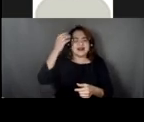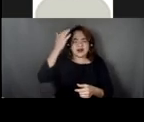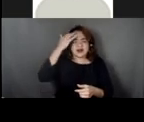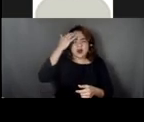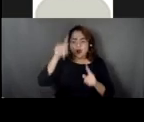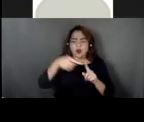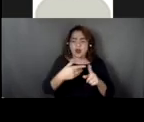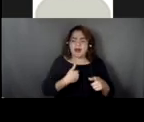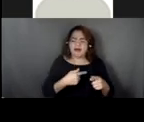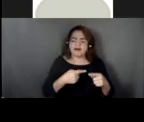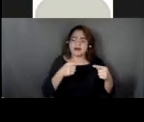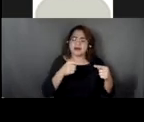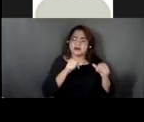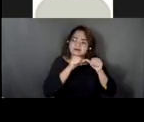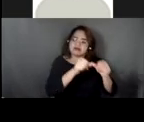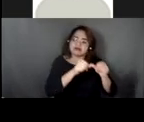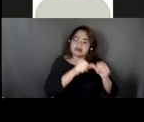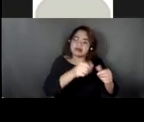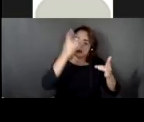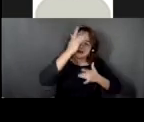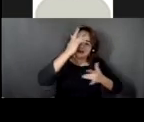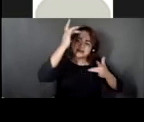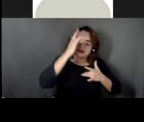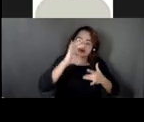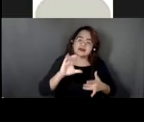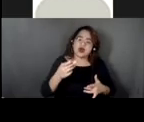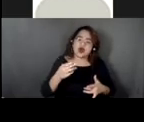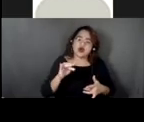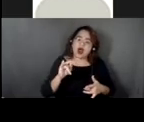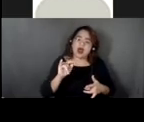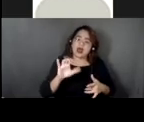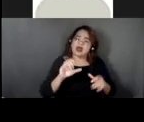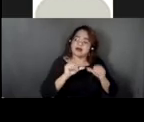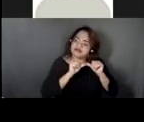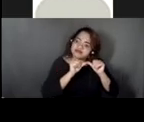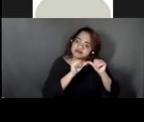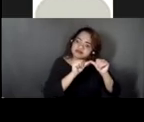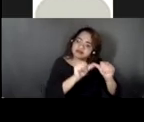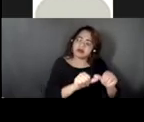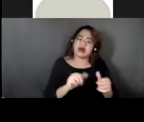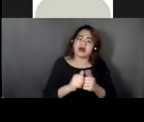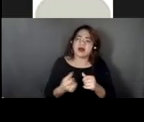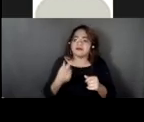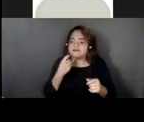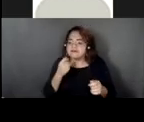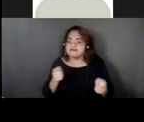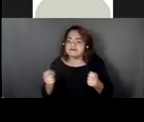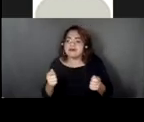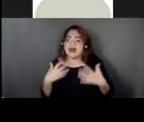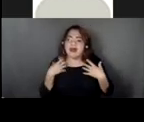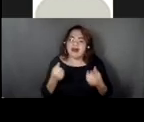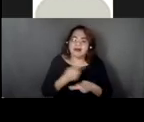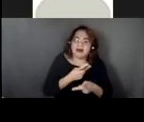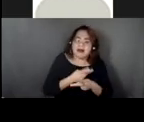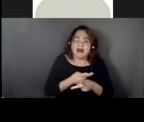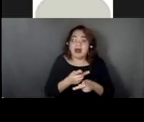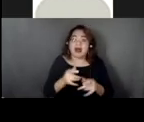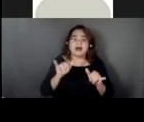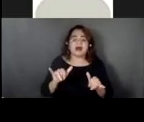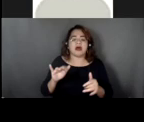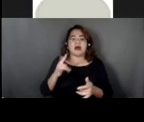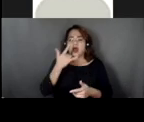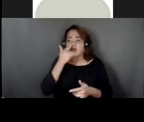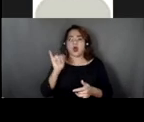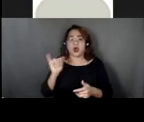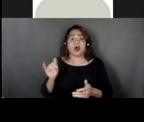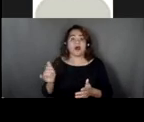thing I want to mention is that many UCLA primary care providers do prescribe HIV pre-exposure prophylaxis. So this